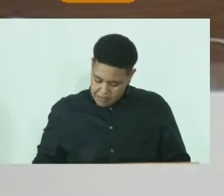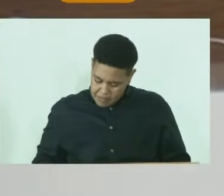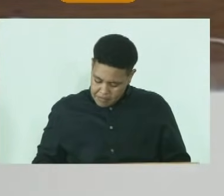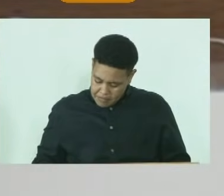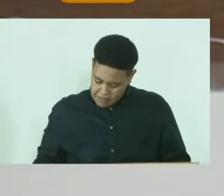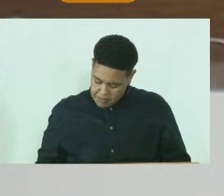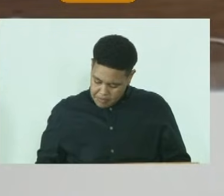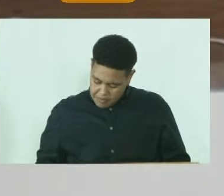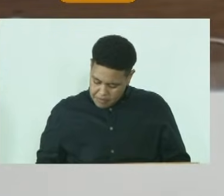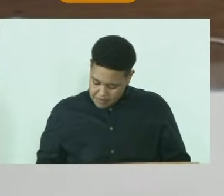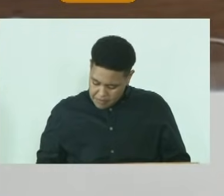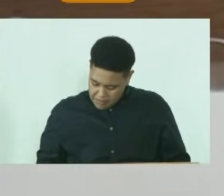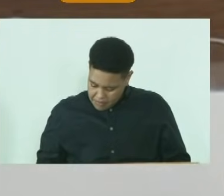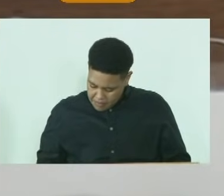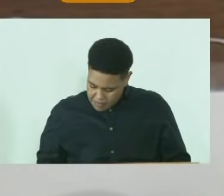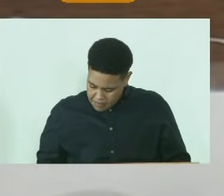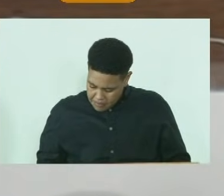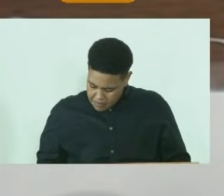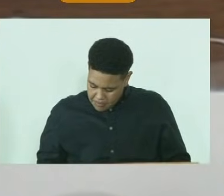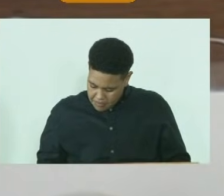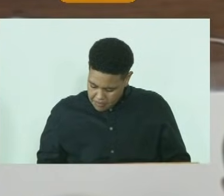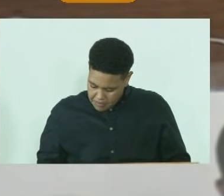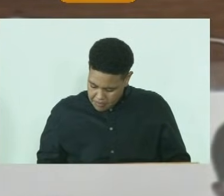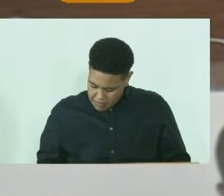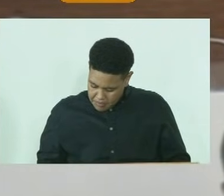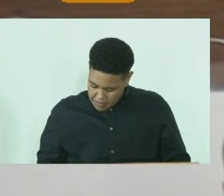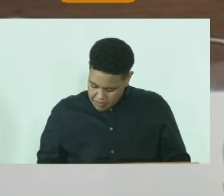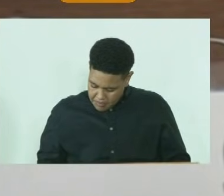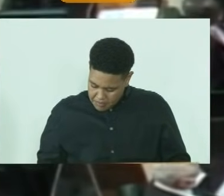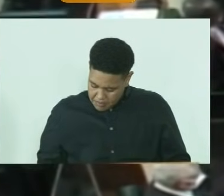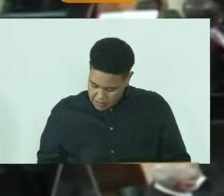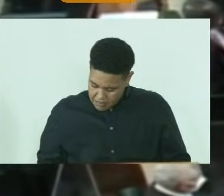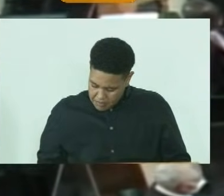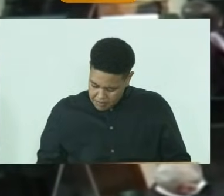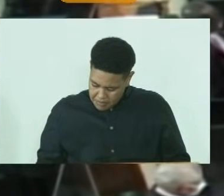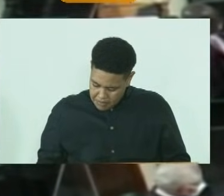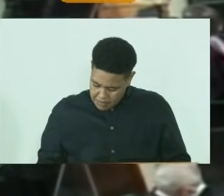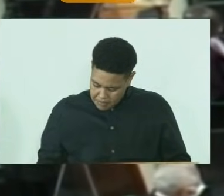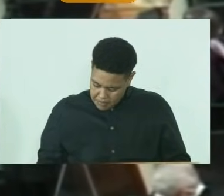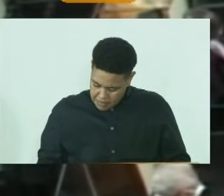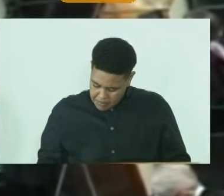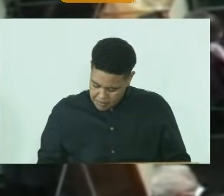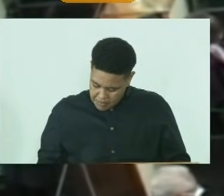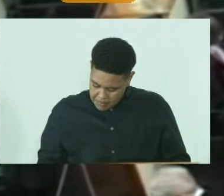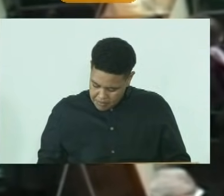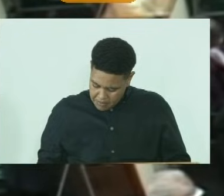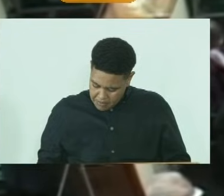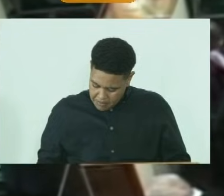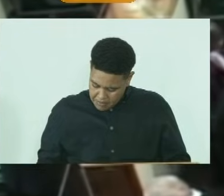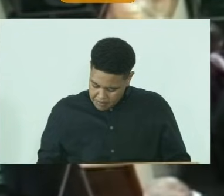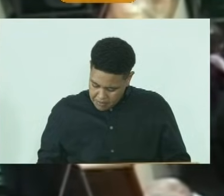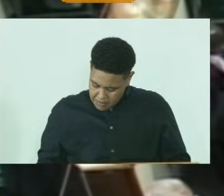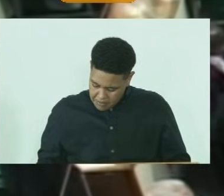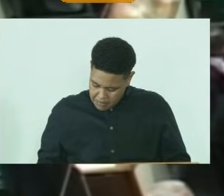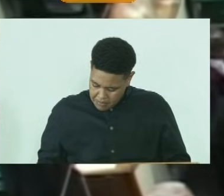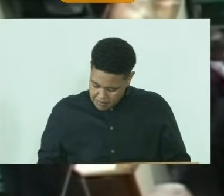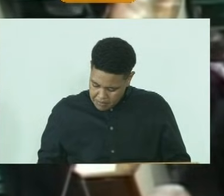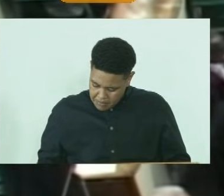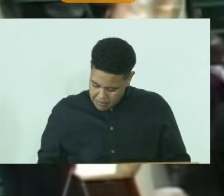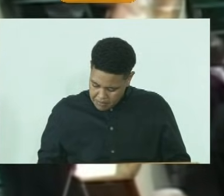especially of my immediate previous minister, who is now my joint minister Minister Favour Williams.